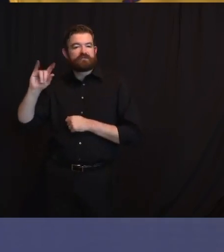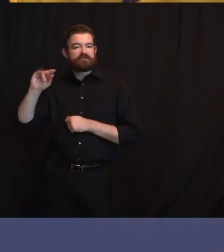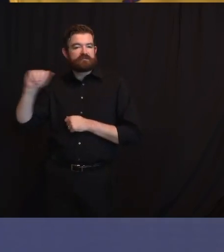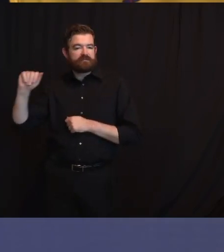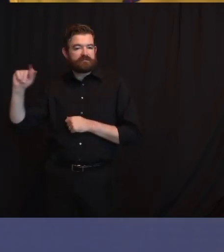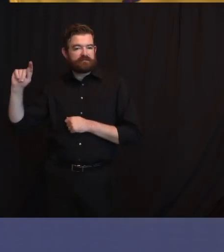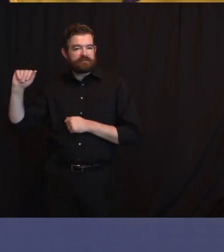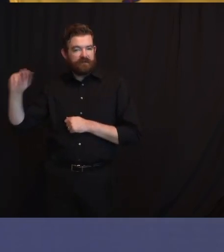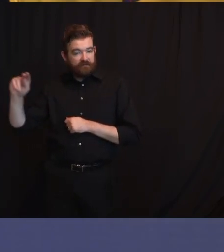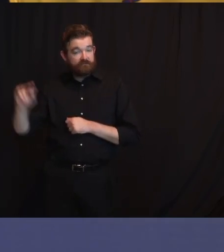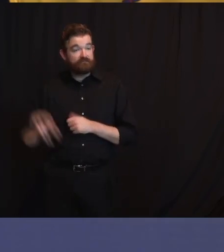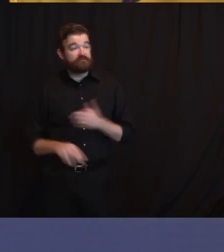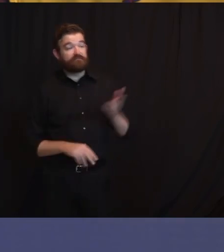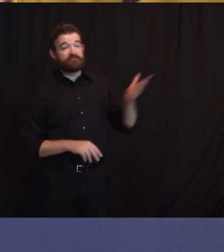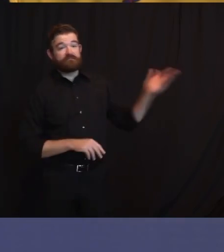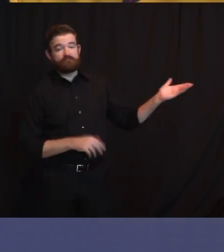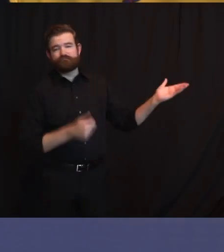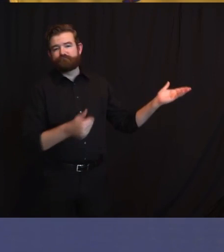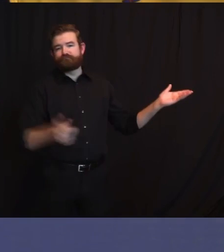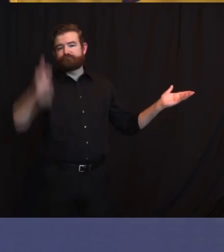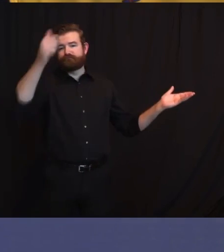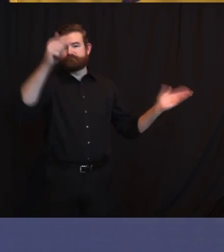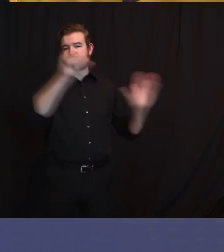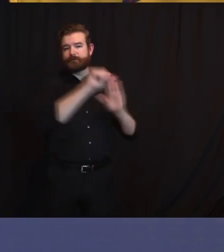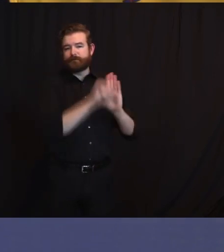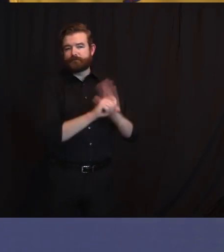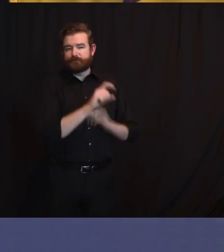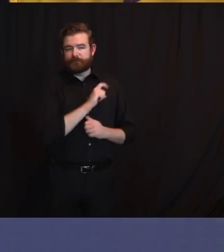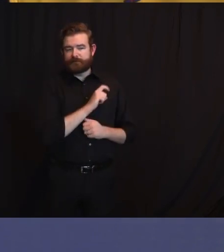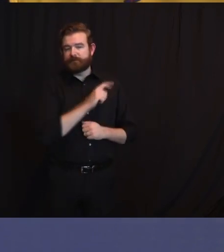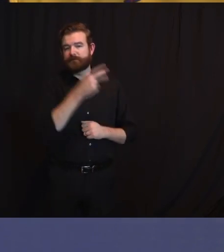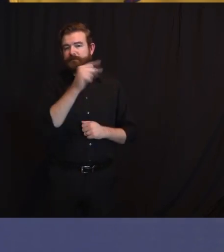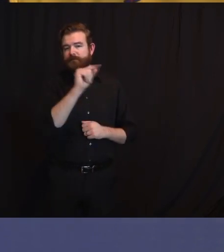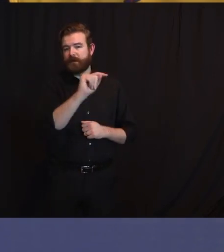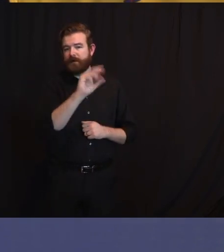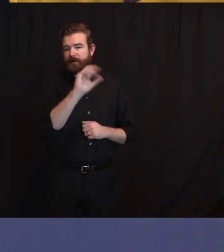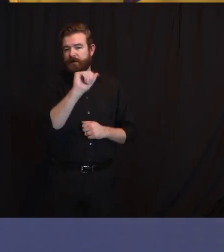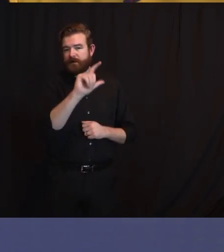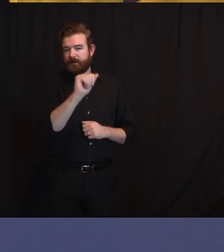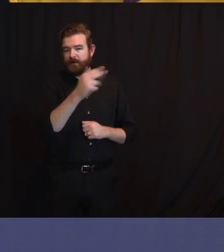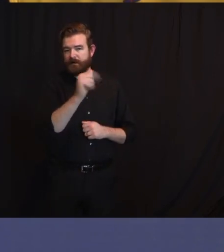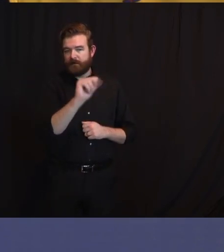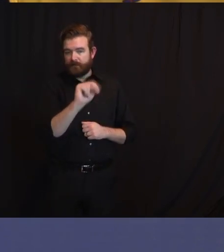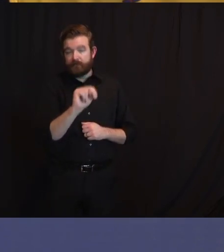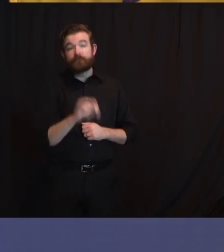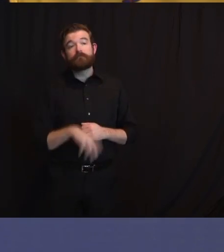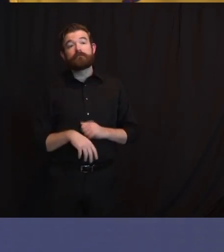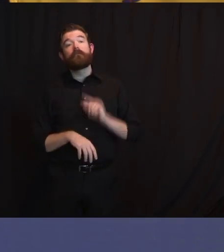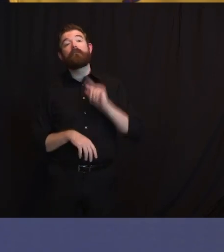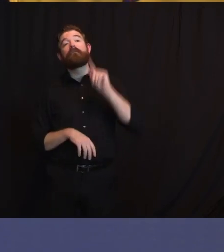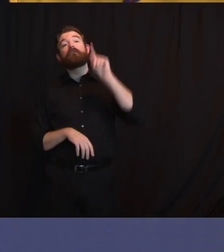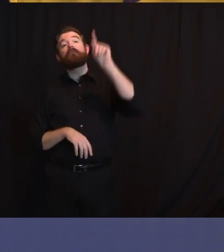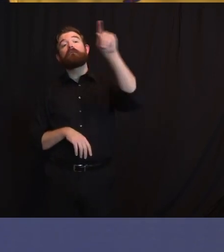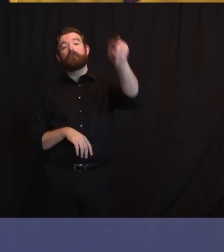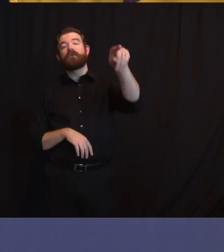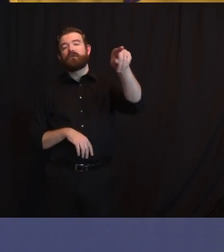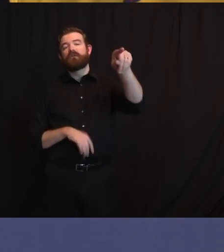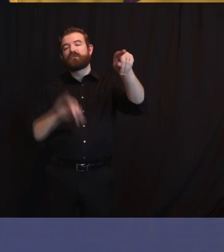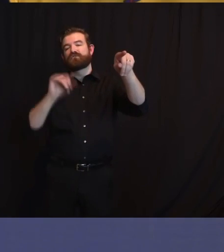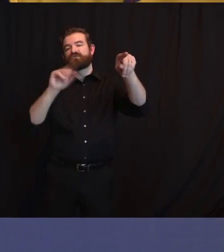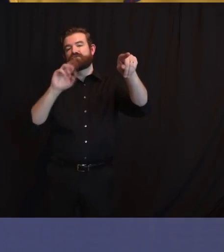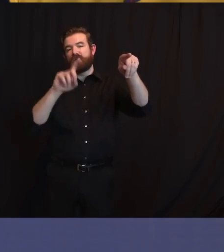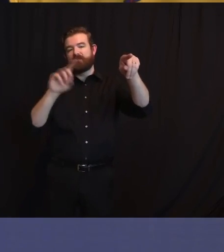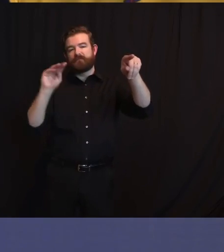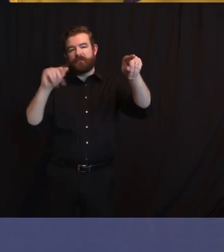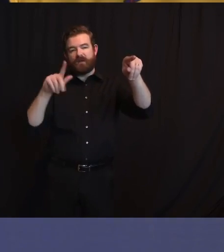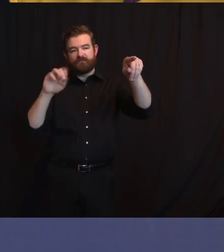State Police, Colonel Pat Callahan. Jared Maples is with us, Director of the Office of Homeland Security and Preparedness. Thank you all for